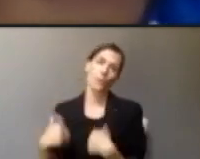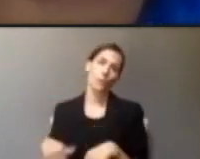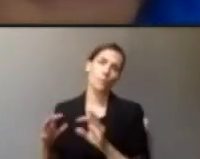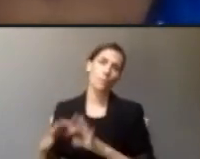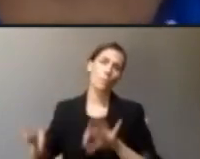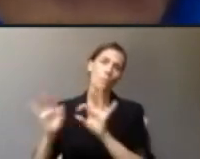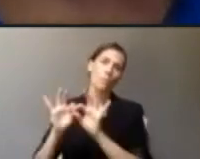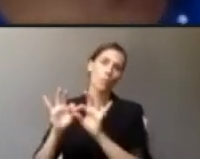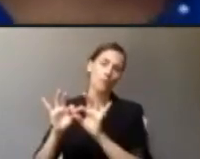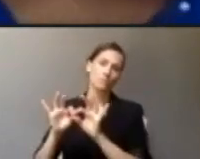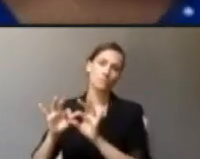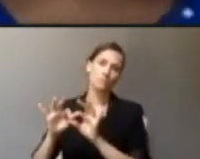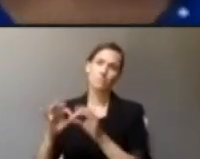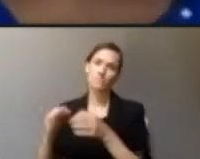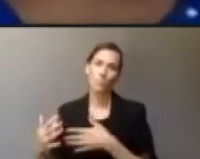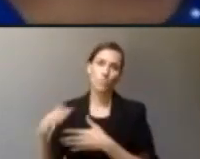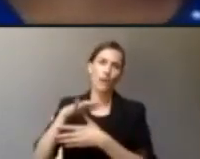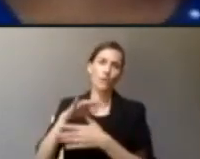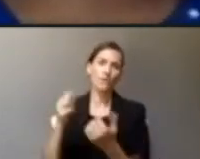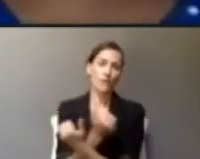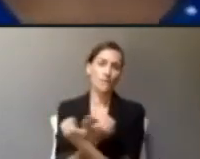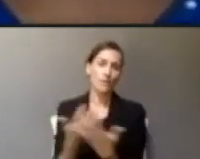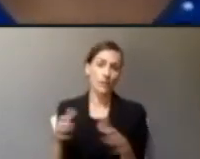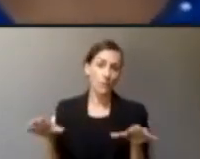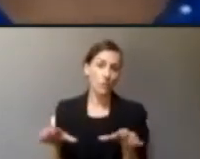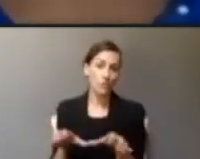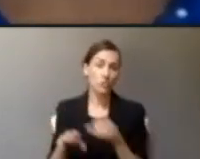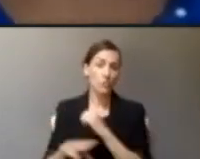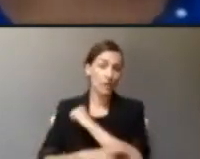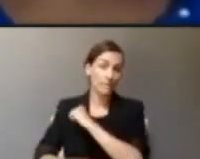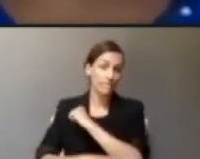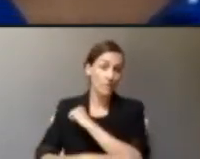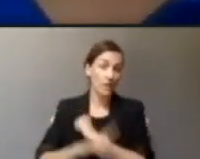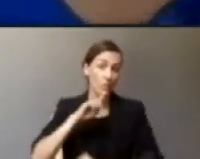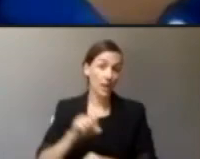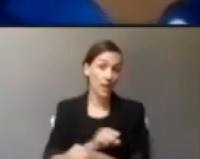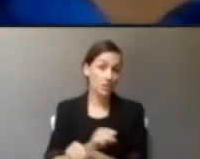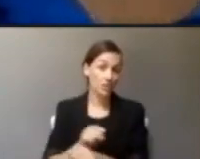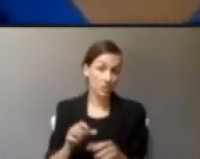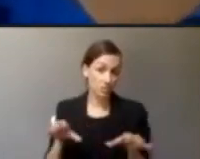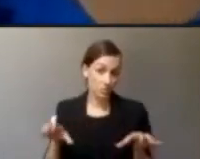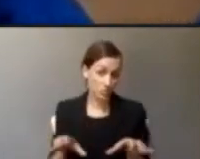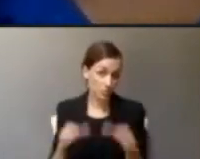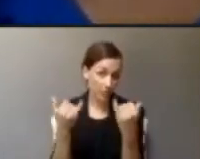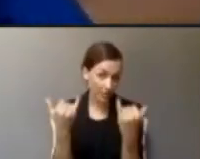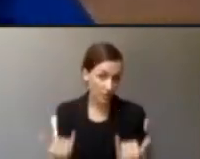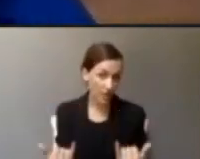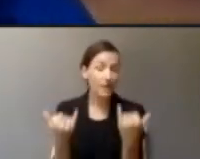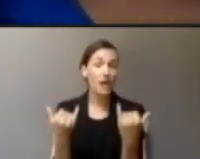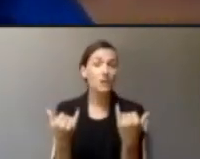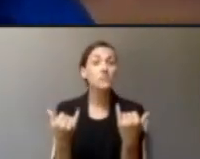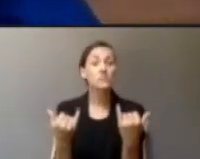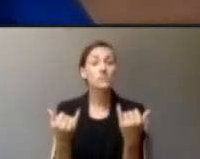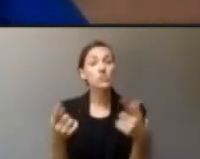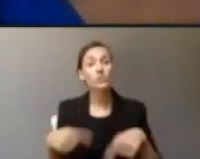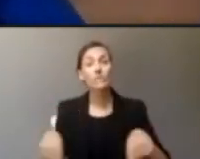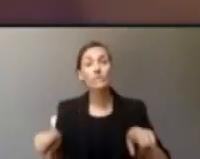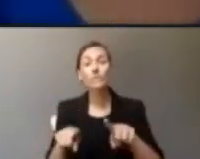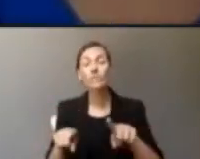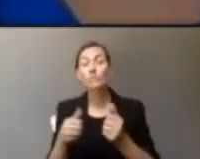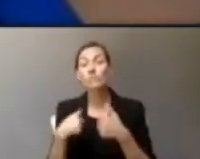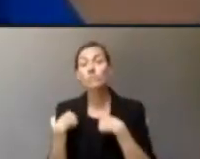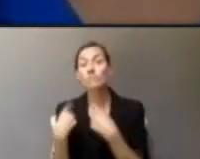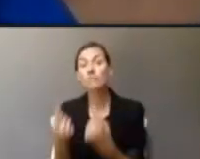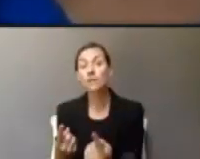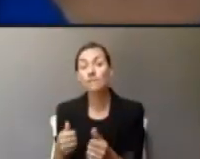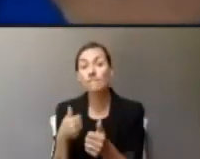that we're planning to do in the fall and that we're actually doing now. And so for those who have been following,